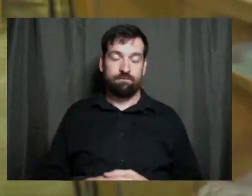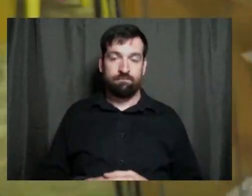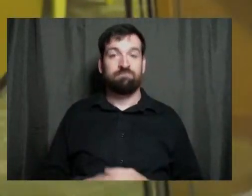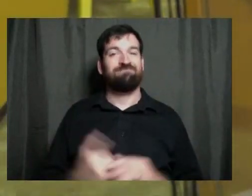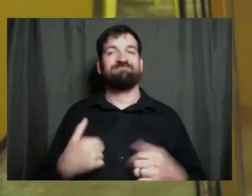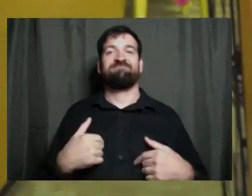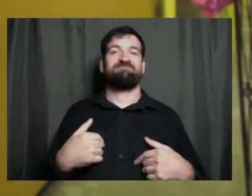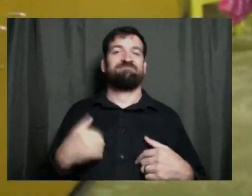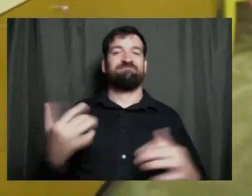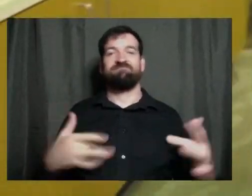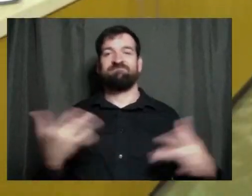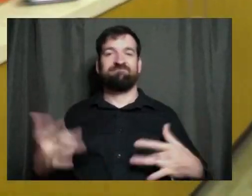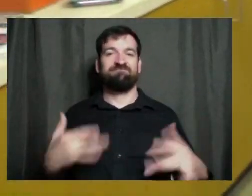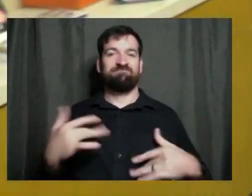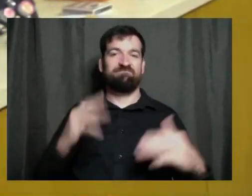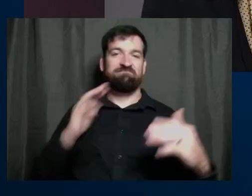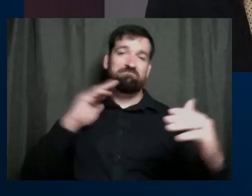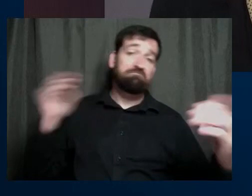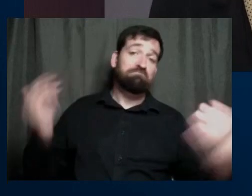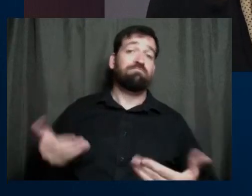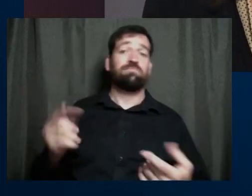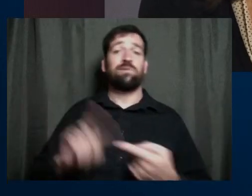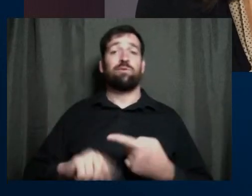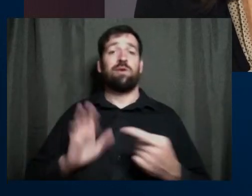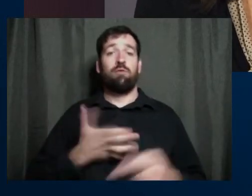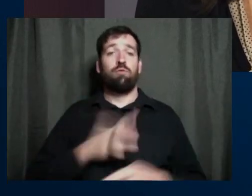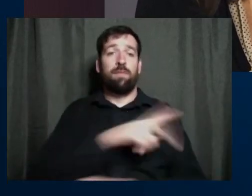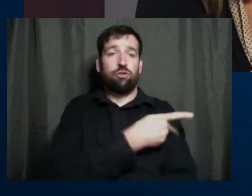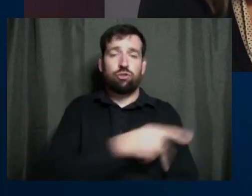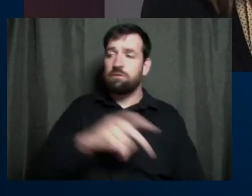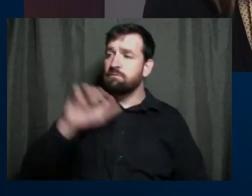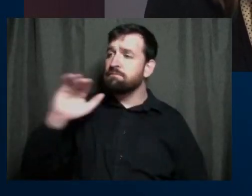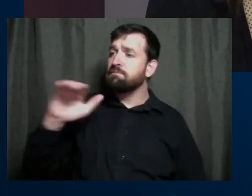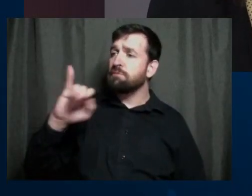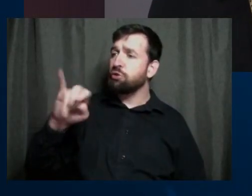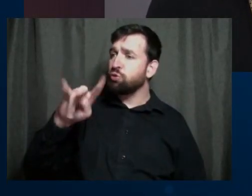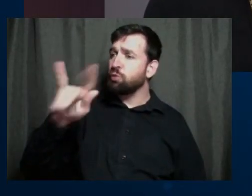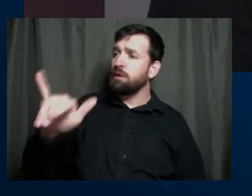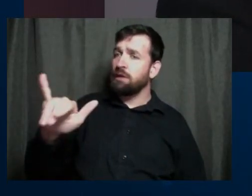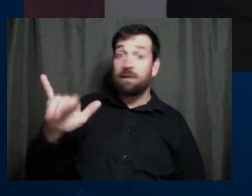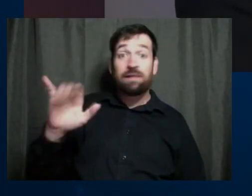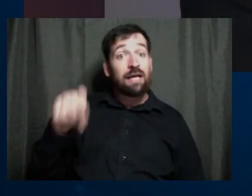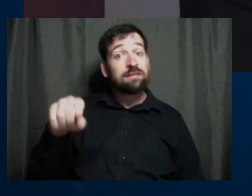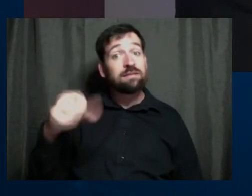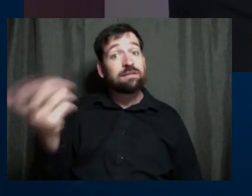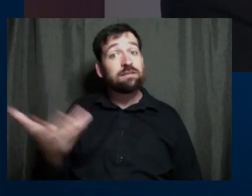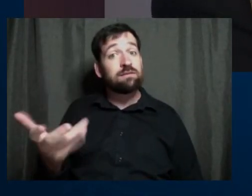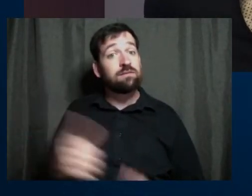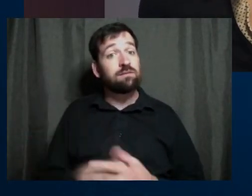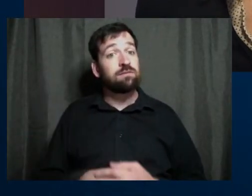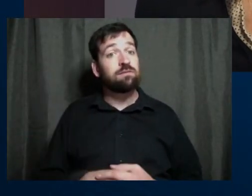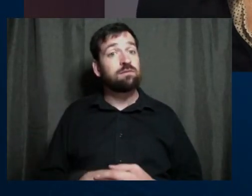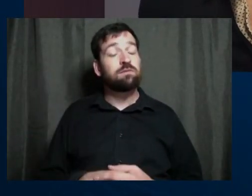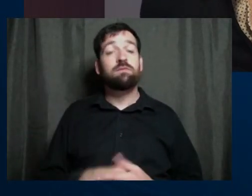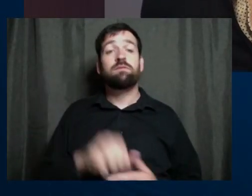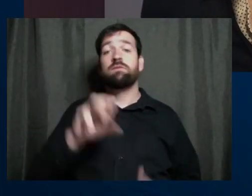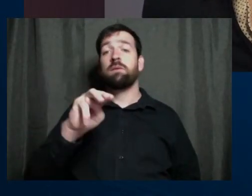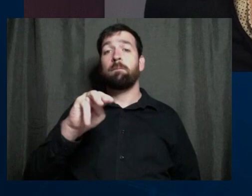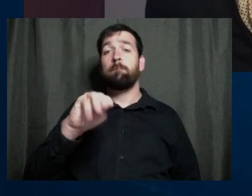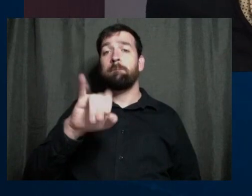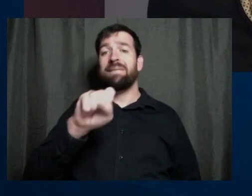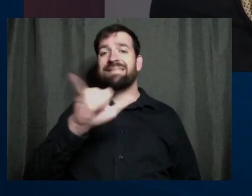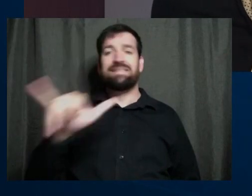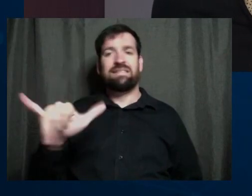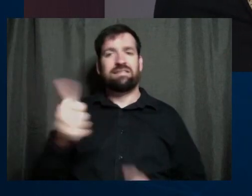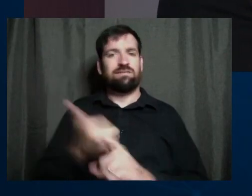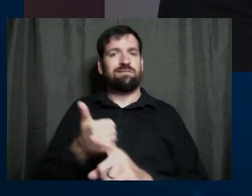introduce this to our patients. Hey, Judy. Yes. Judy. So Missys is an Yes. accredited. Missys